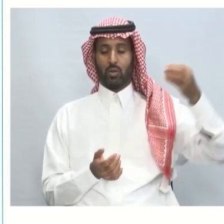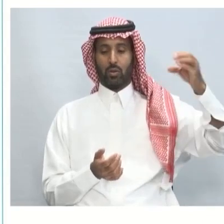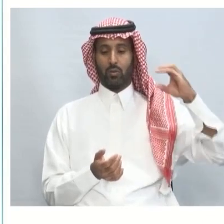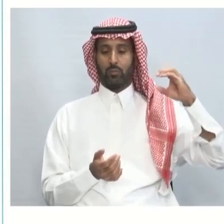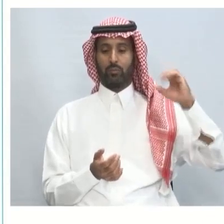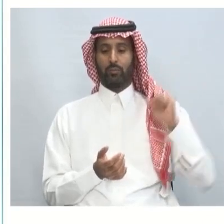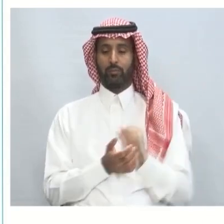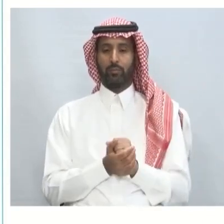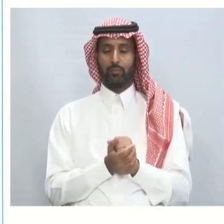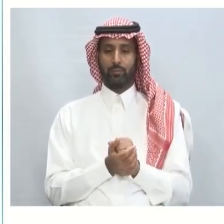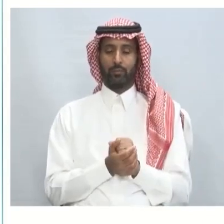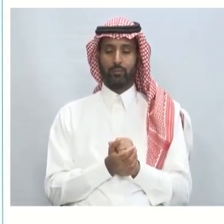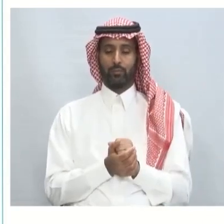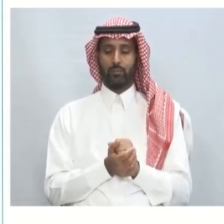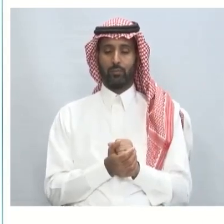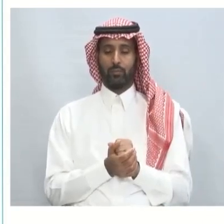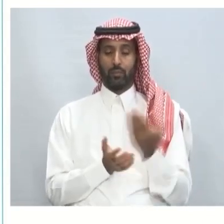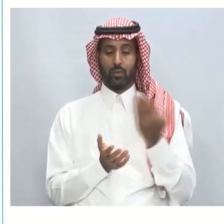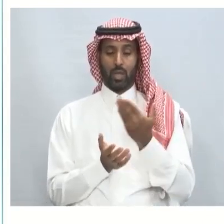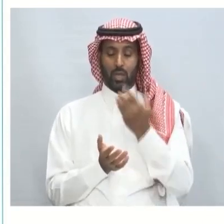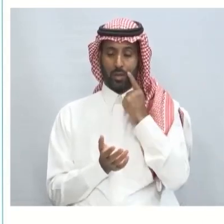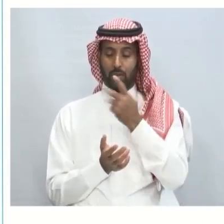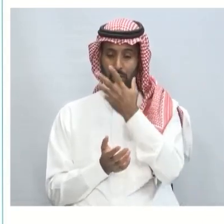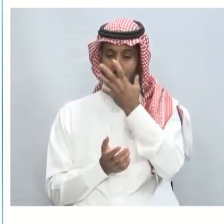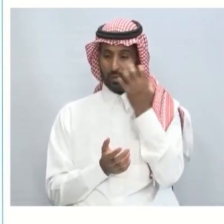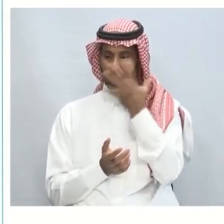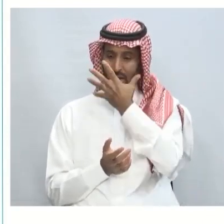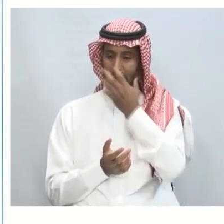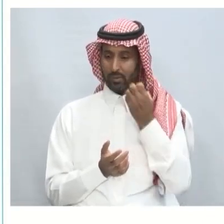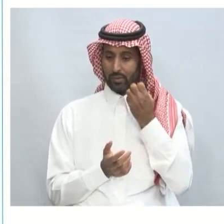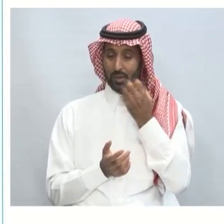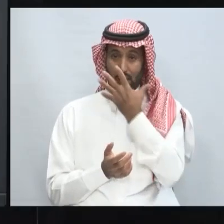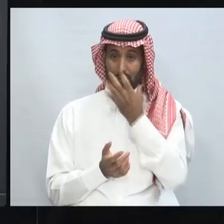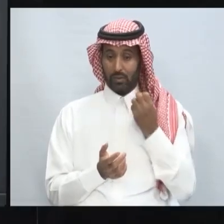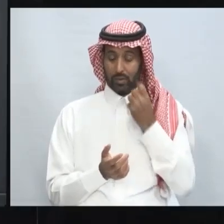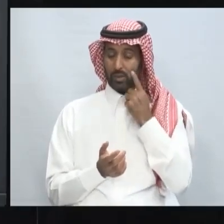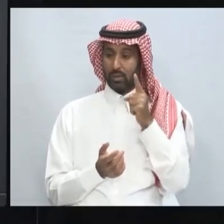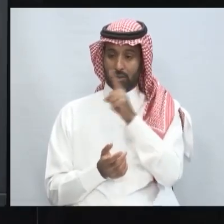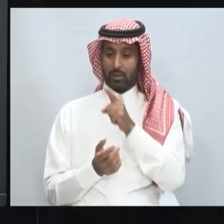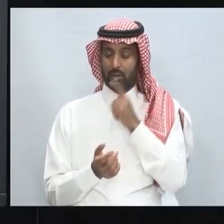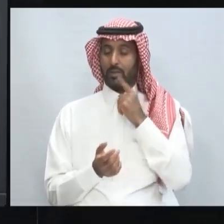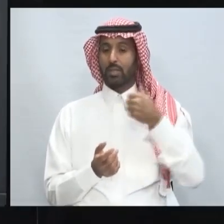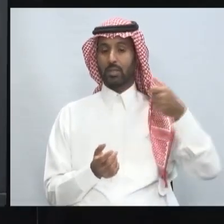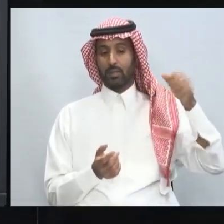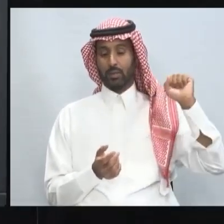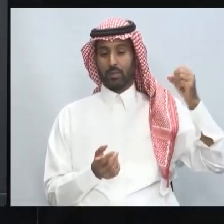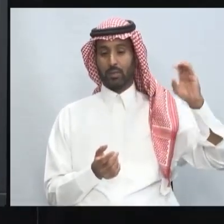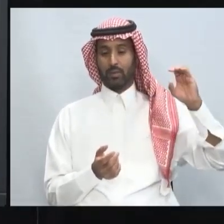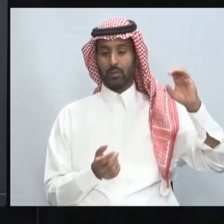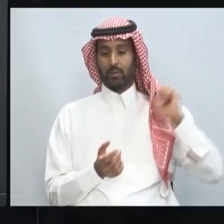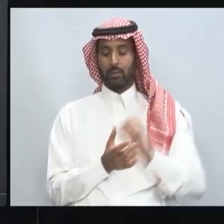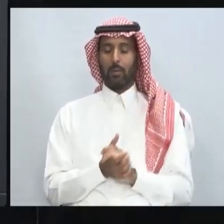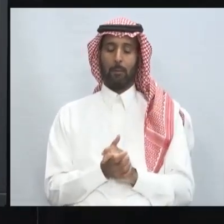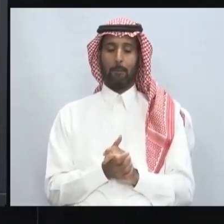is involved in the study and care of animals. So a zoologist is a person who